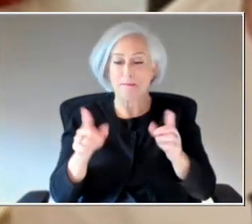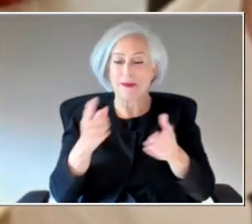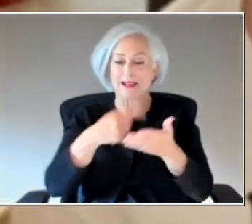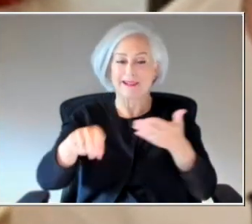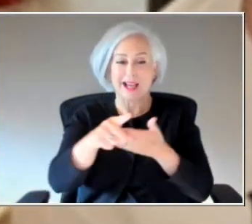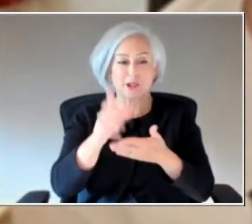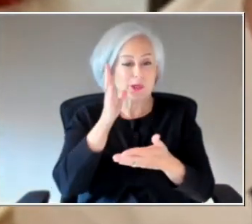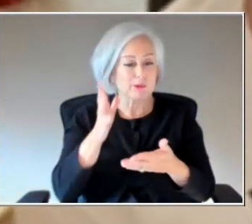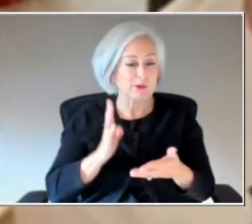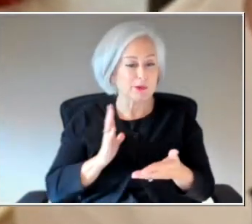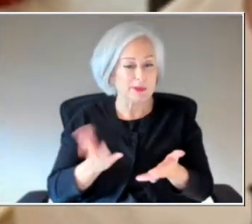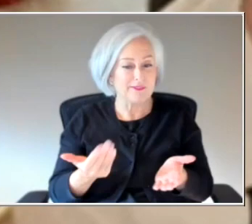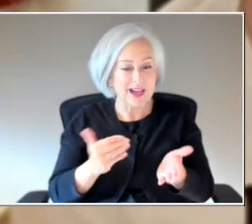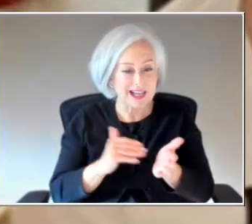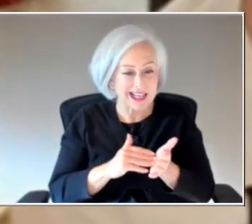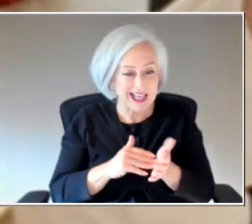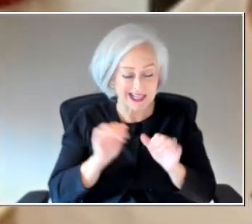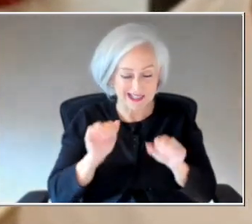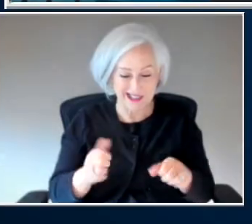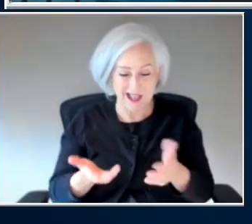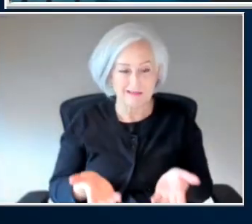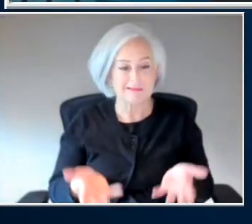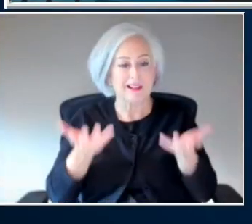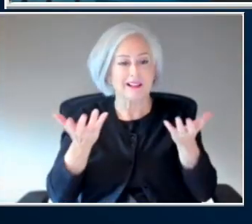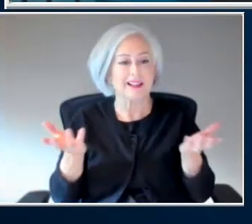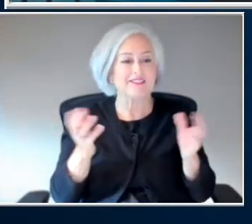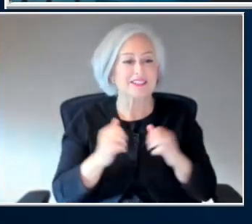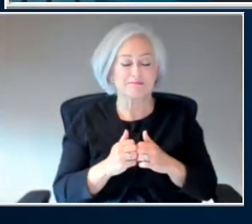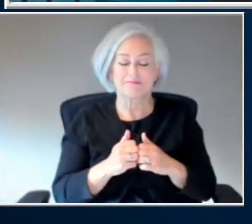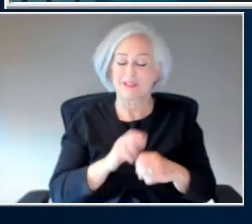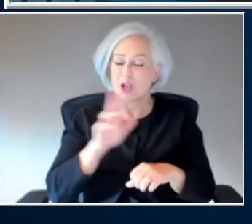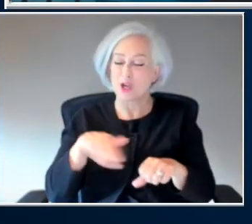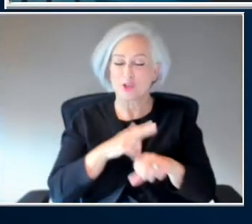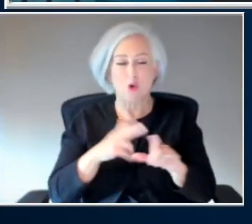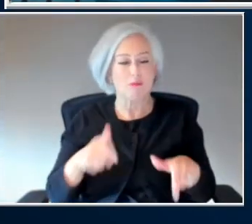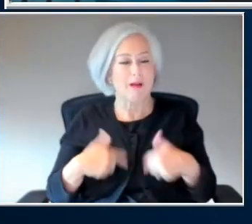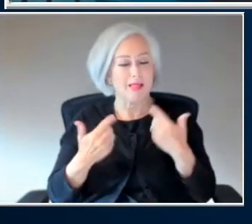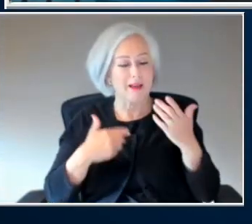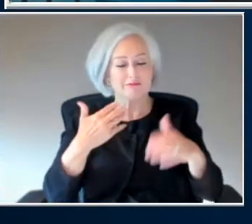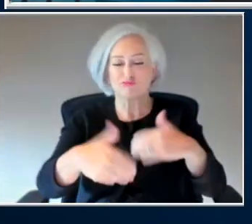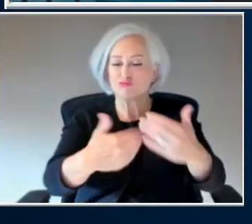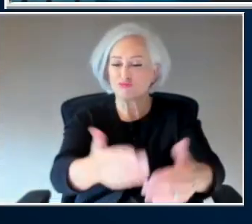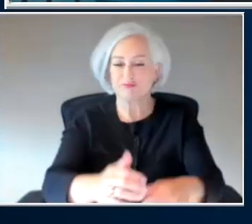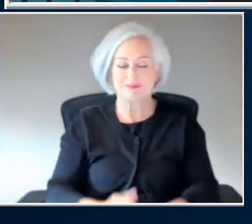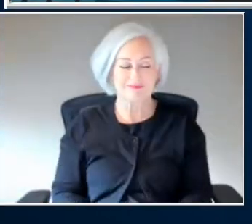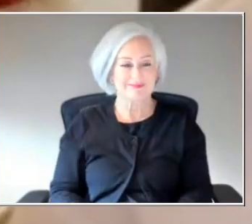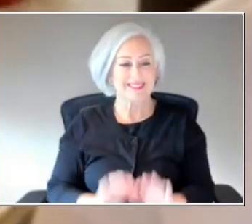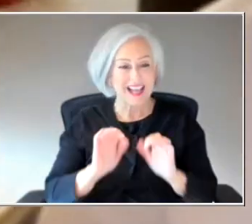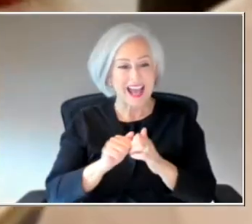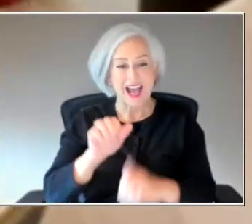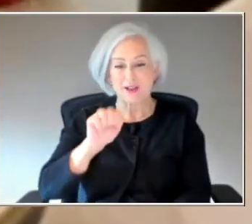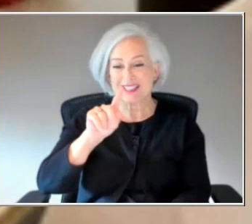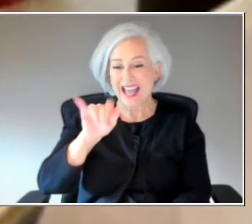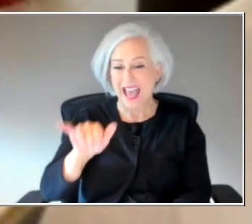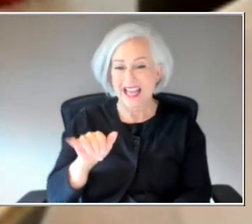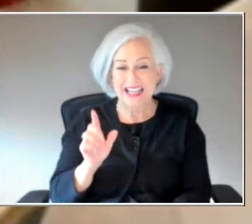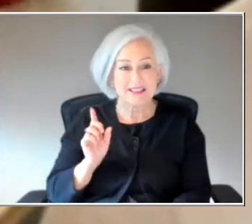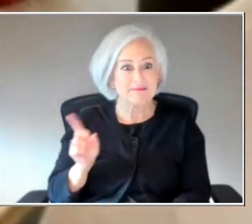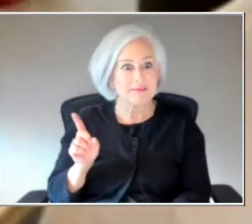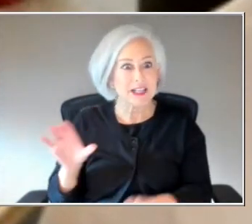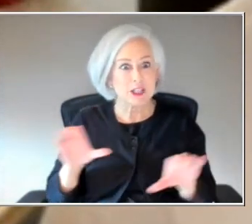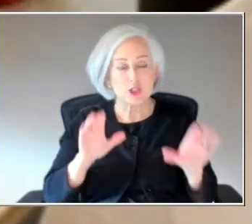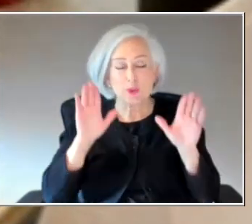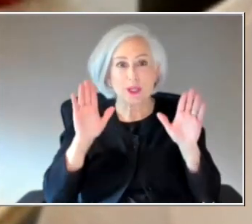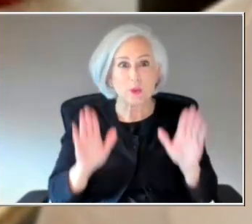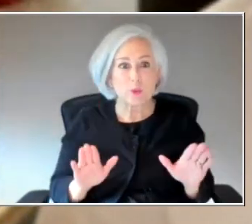normal life altogether. Back to momming it. So how's your girl doing? She's doing great. I mean, you couldn't even